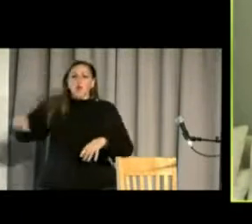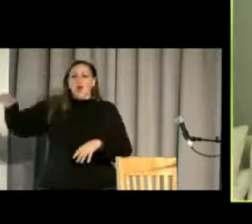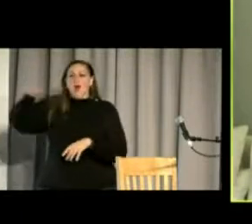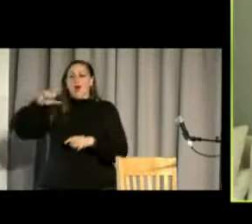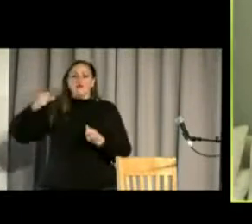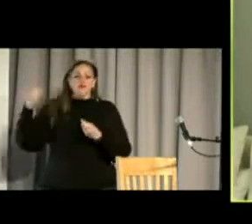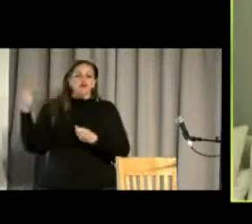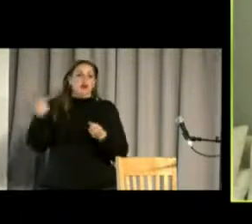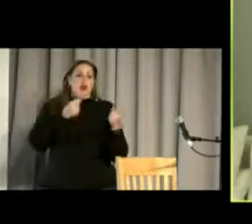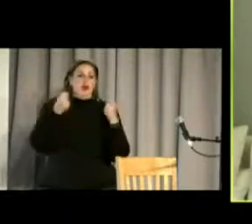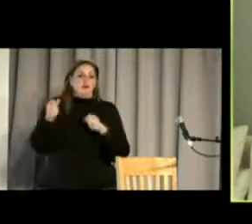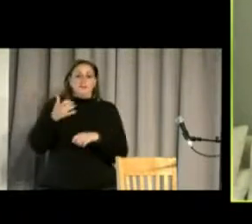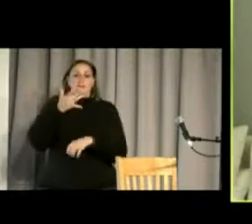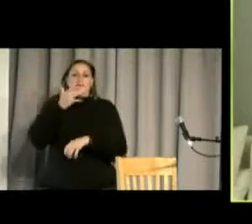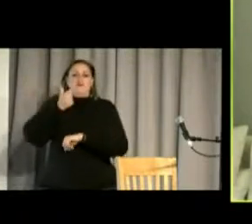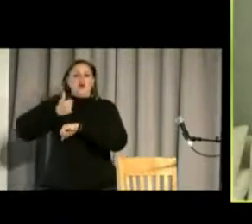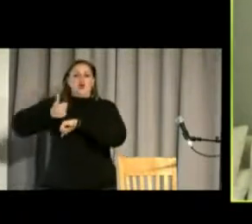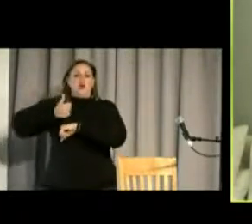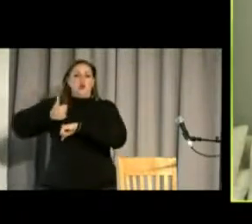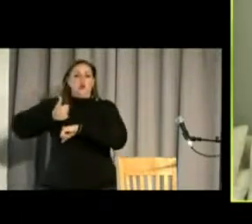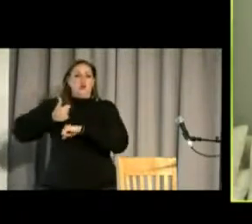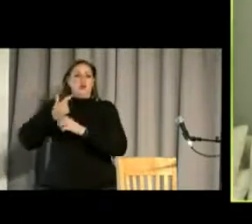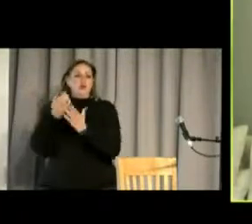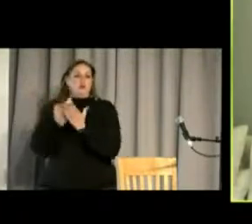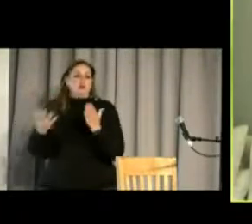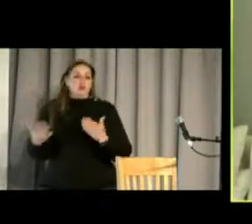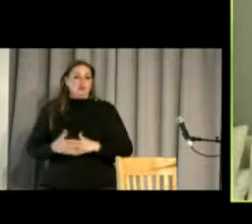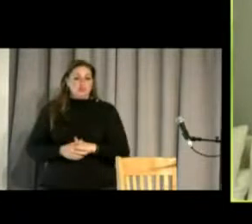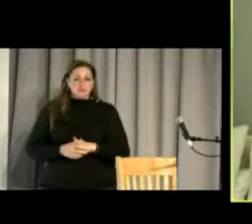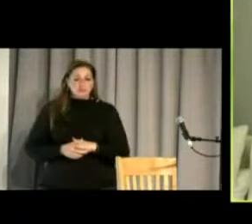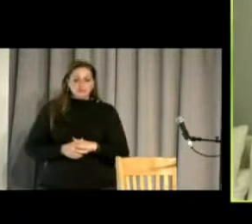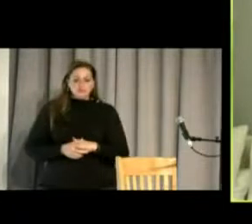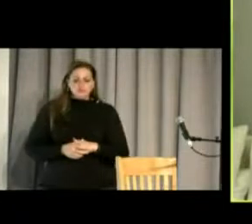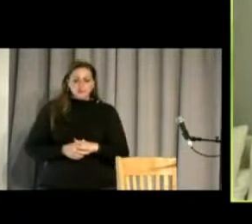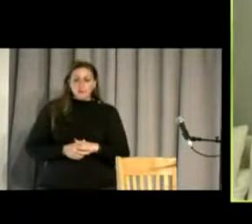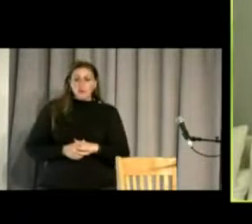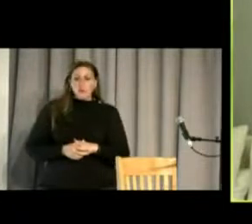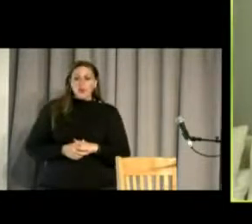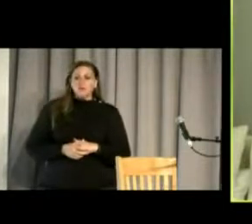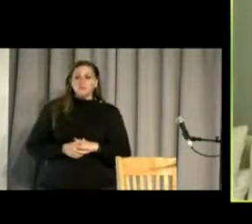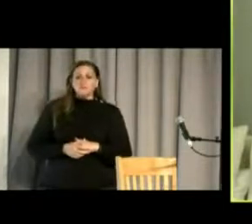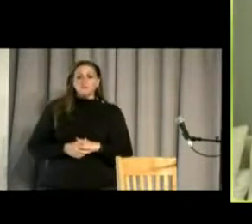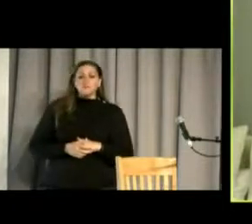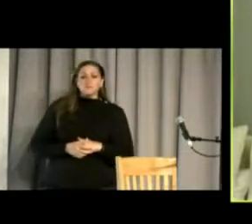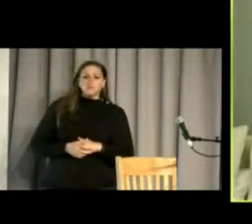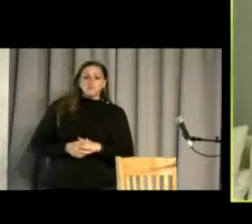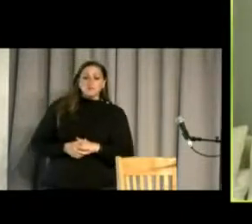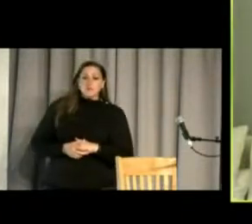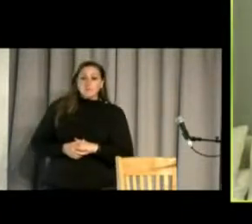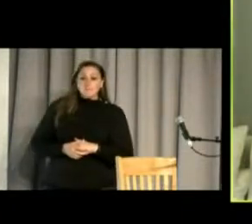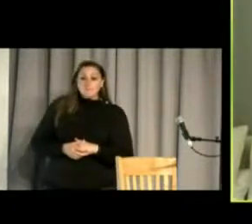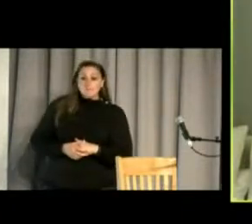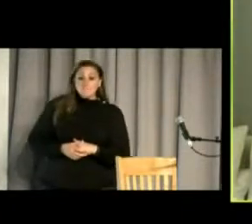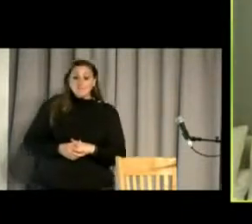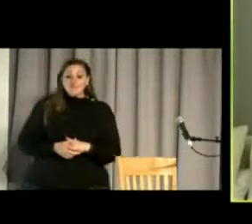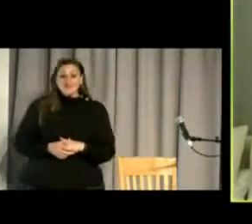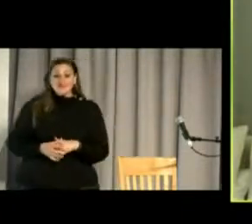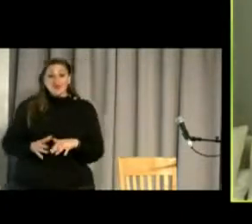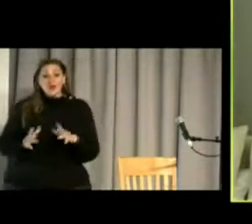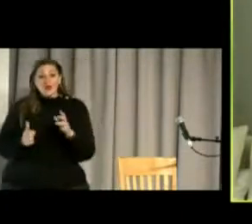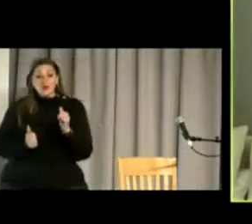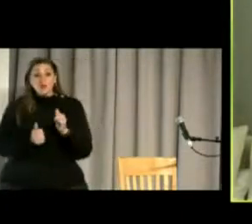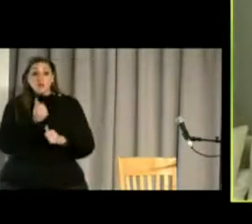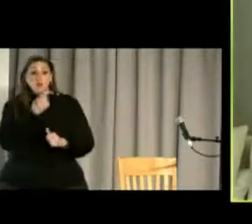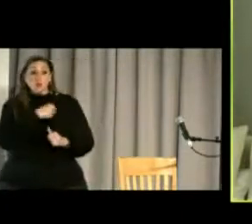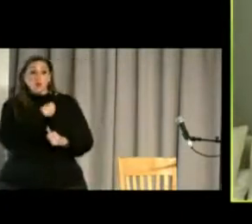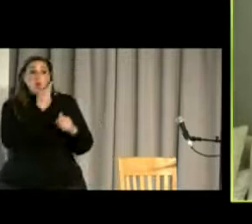be closer to resources. And so in predominantly white communities, which